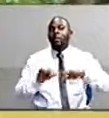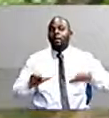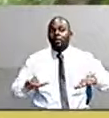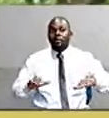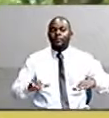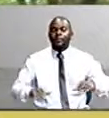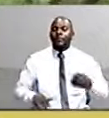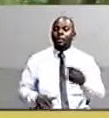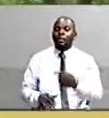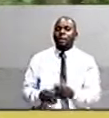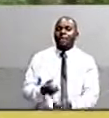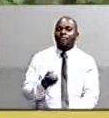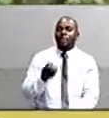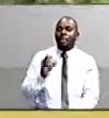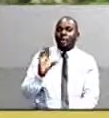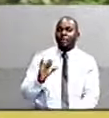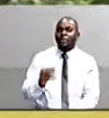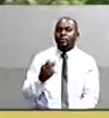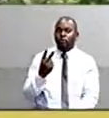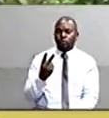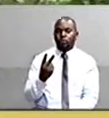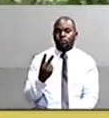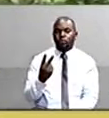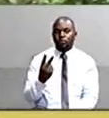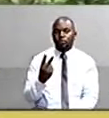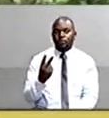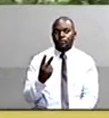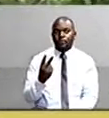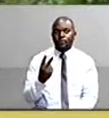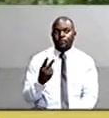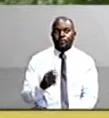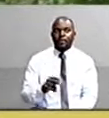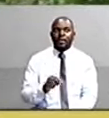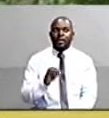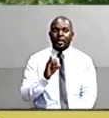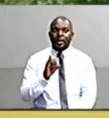mu companies ziri bbiri. Mulimu ya ICAM